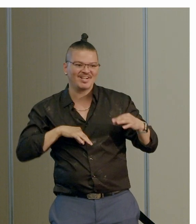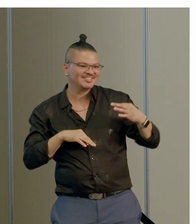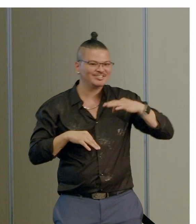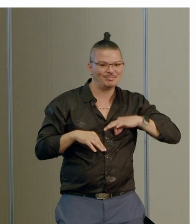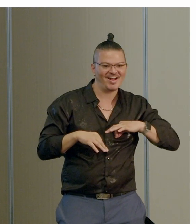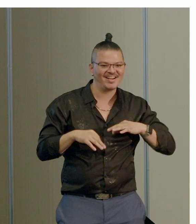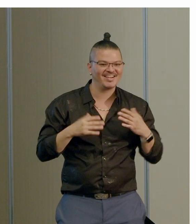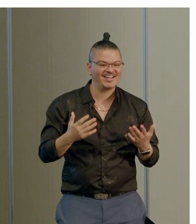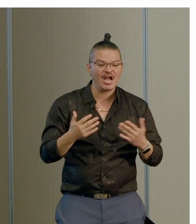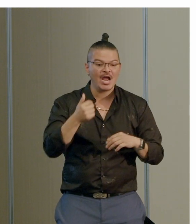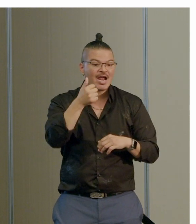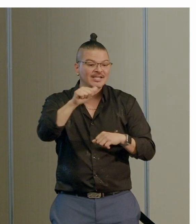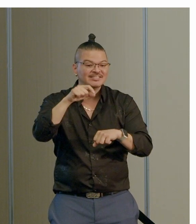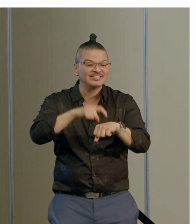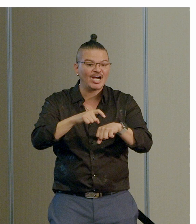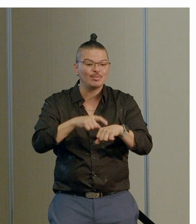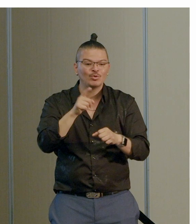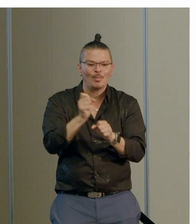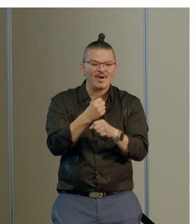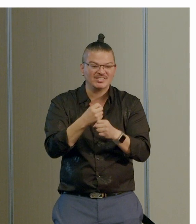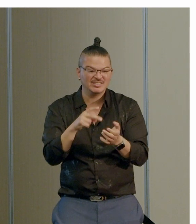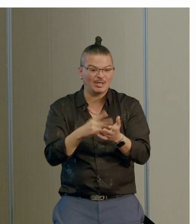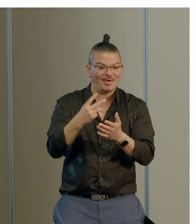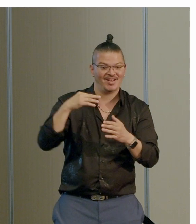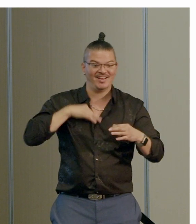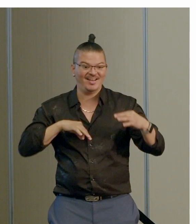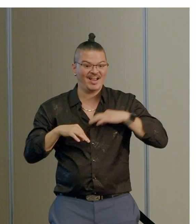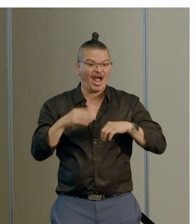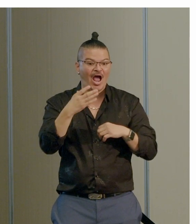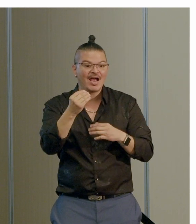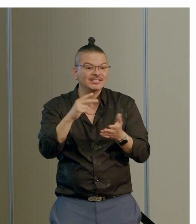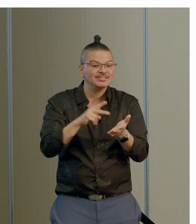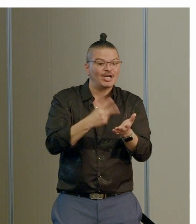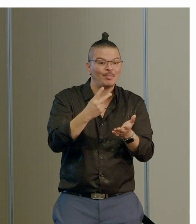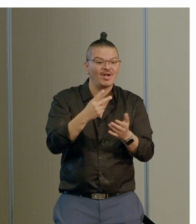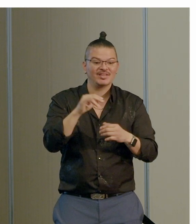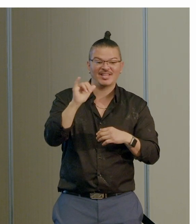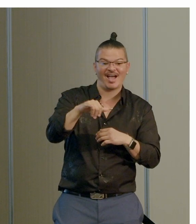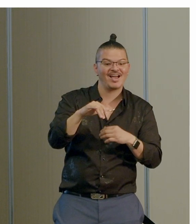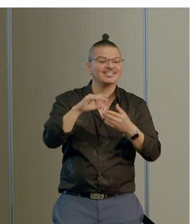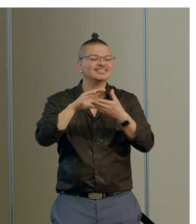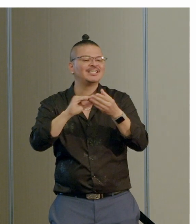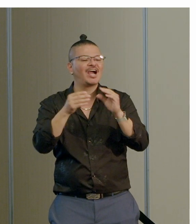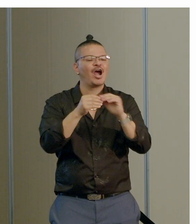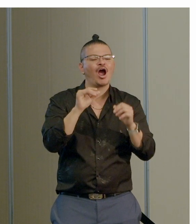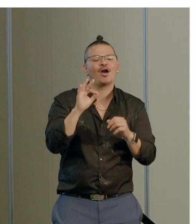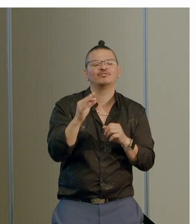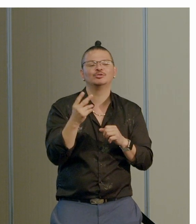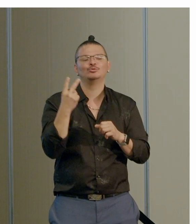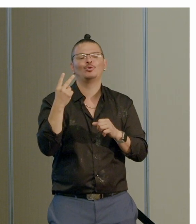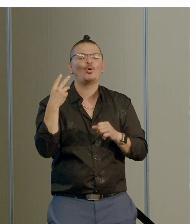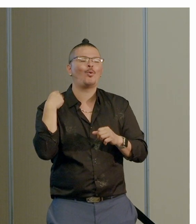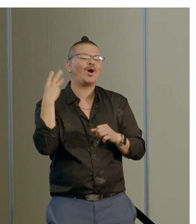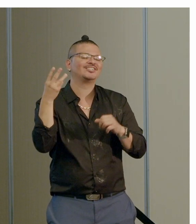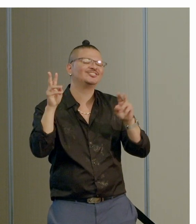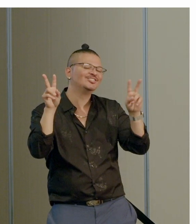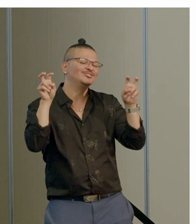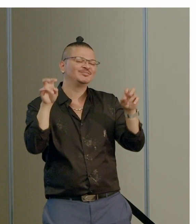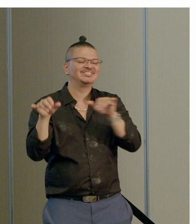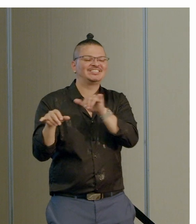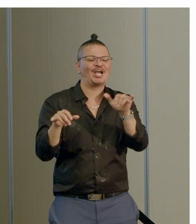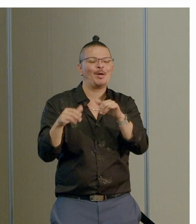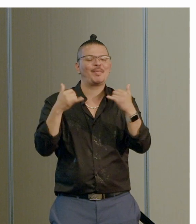Anytime you can make a double entendre or a pithy title, unless it's The Tale of Two Washingtons, then you can,